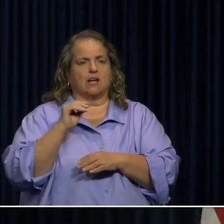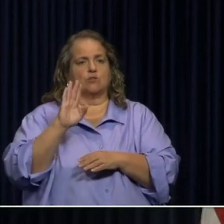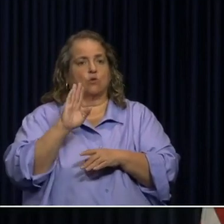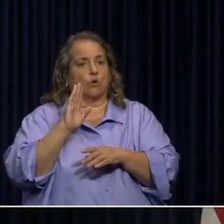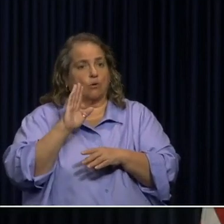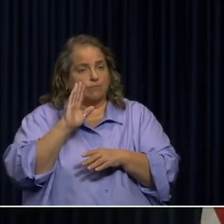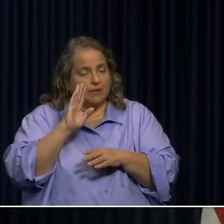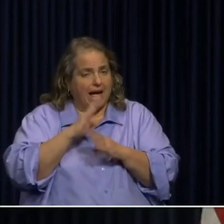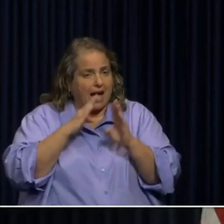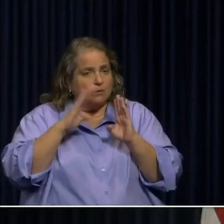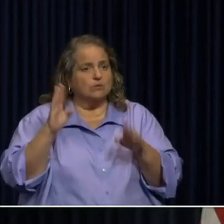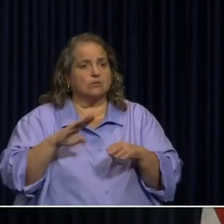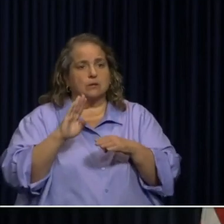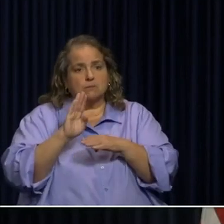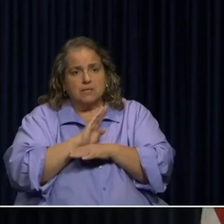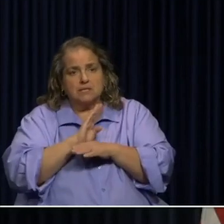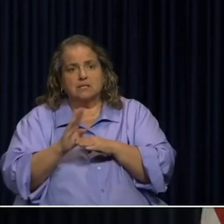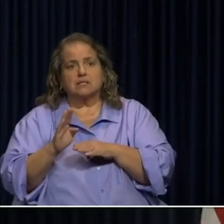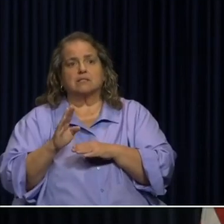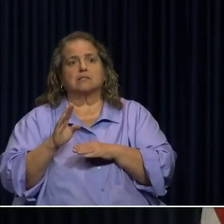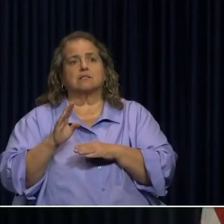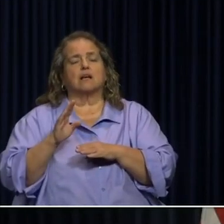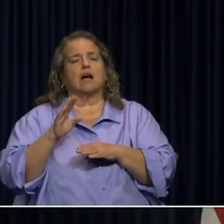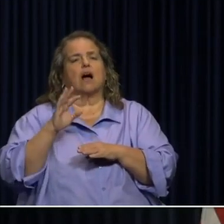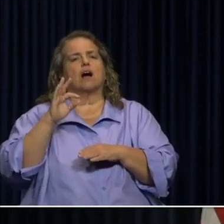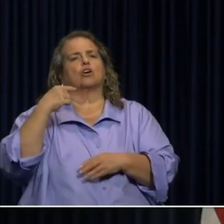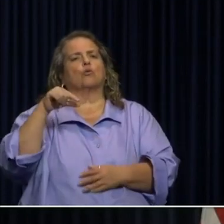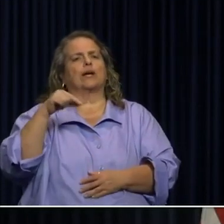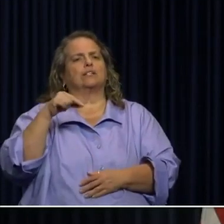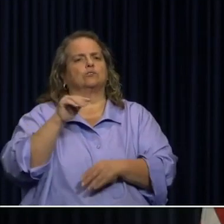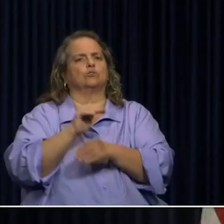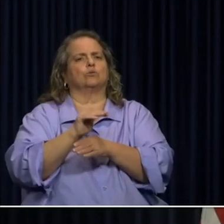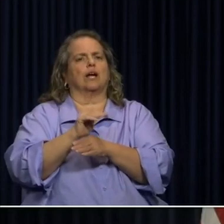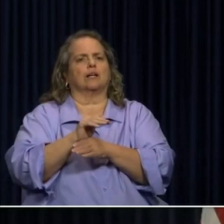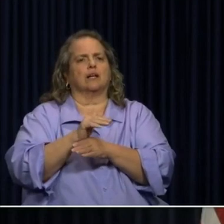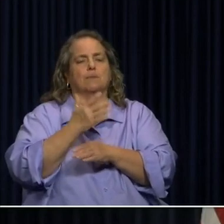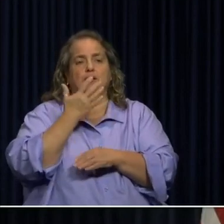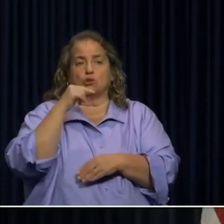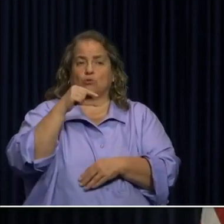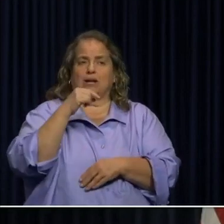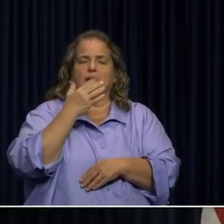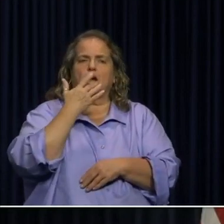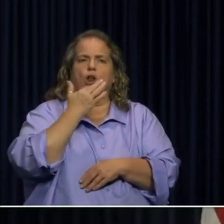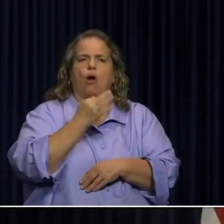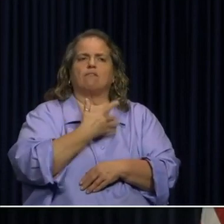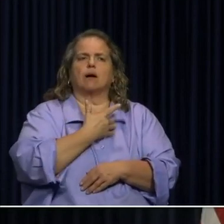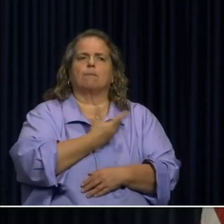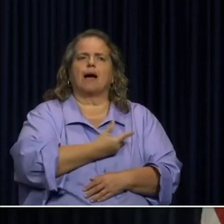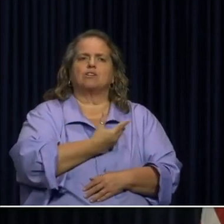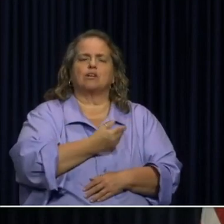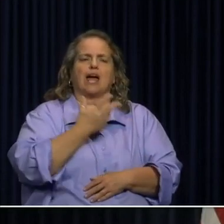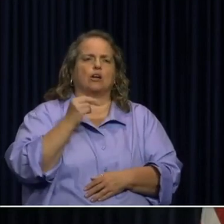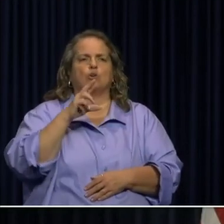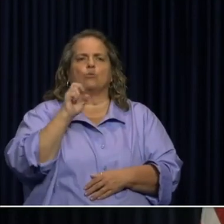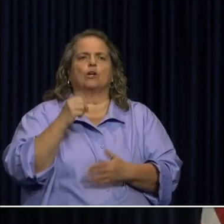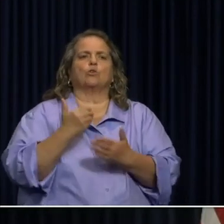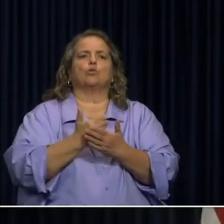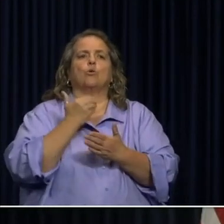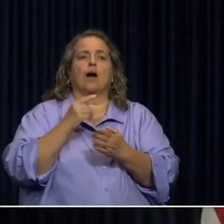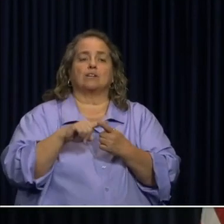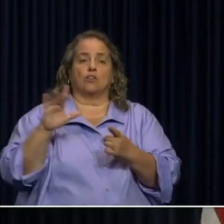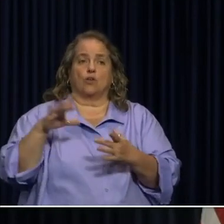up green tonight. Green's the color of compassion. It's also the color of renewal as their spirit moves from their